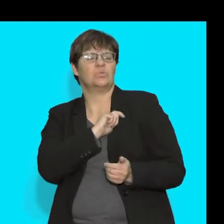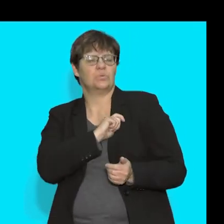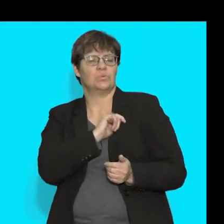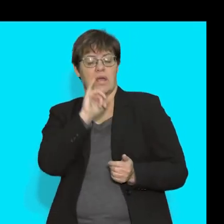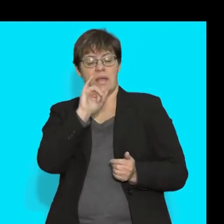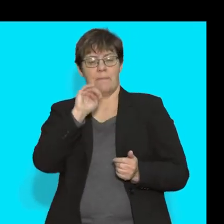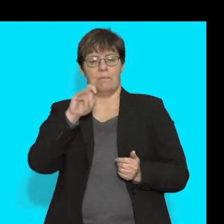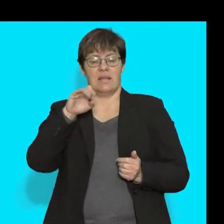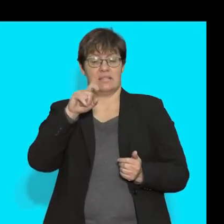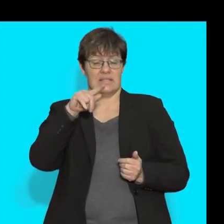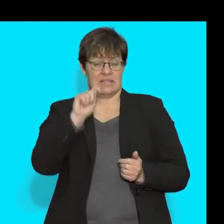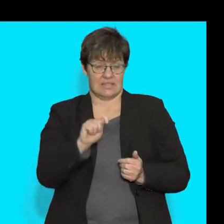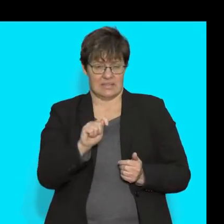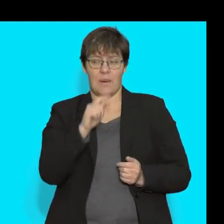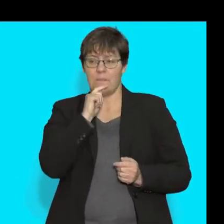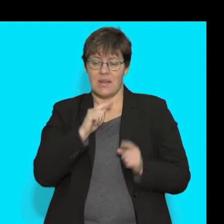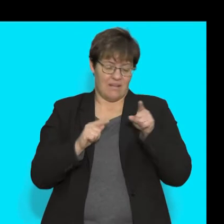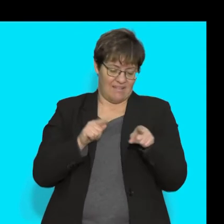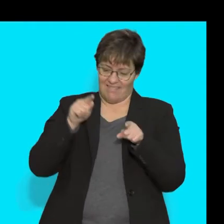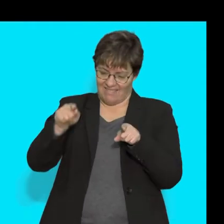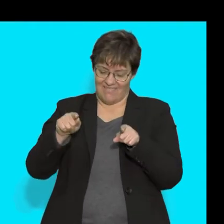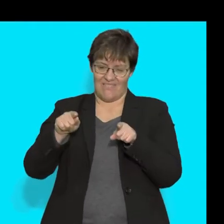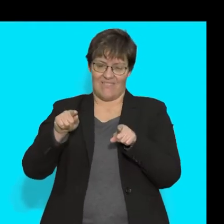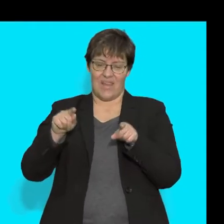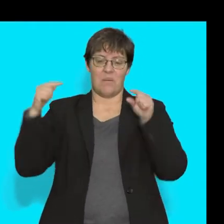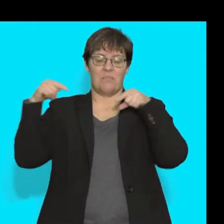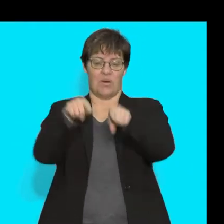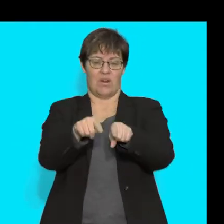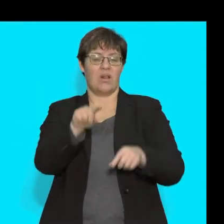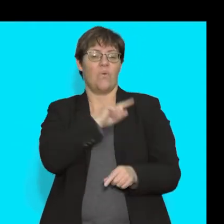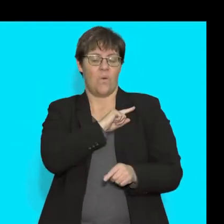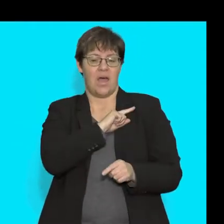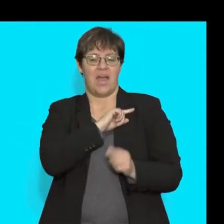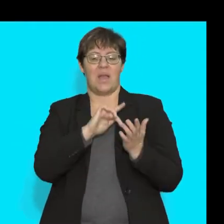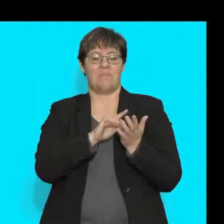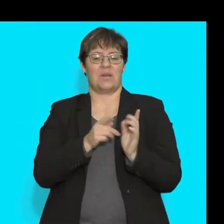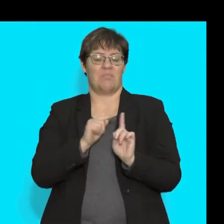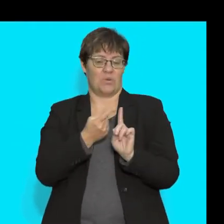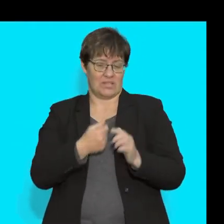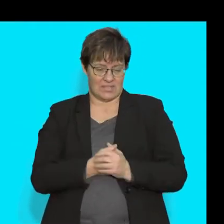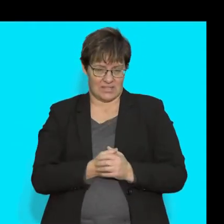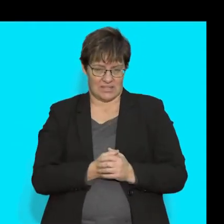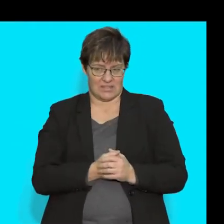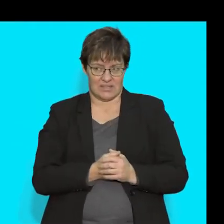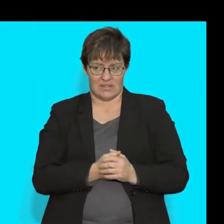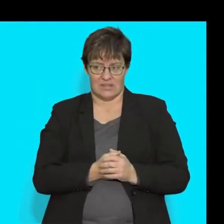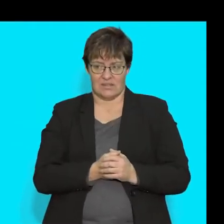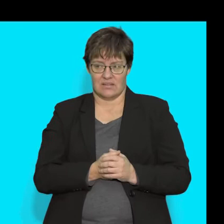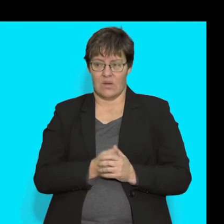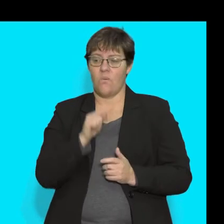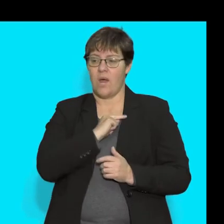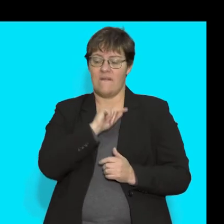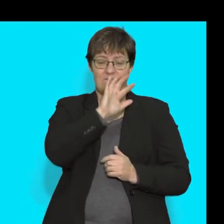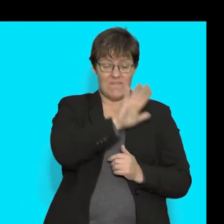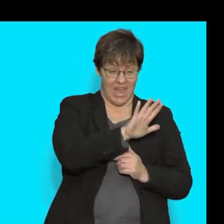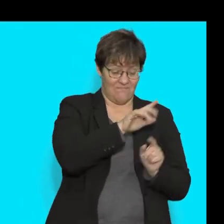is implicit about this? The implicit thing will be this is going to be parallel to that because of the midpoint.